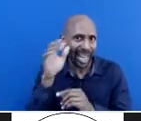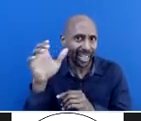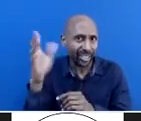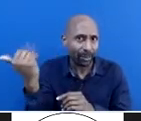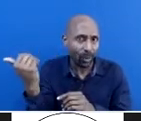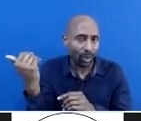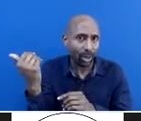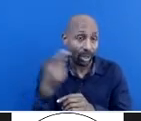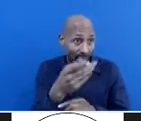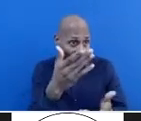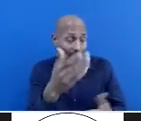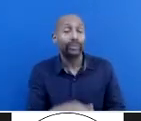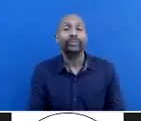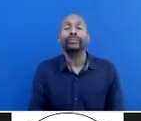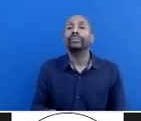alaikum salam.